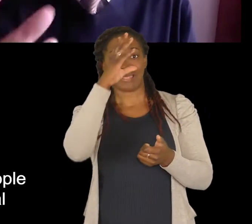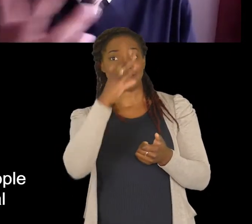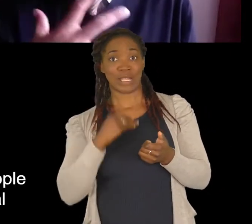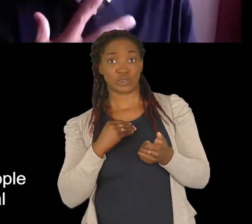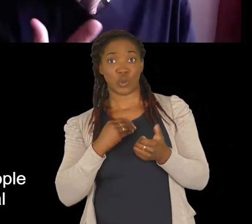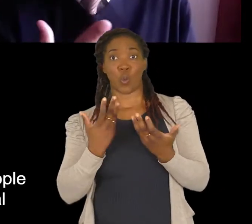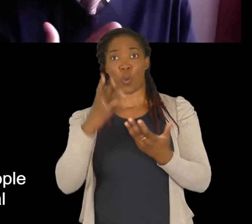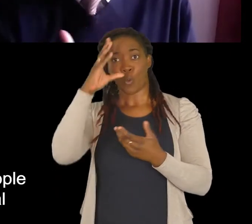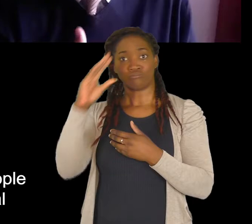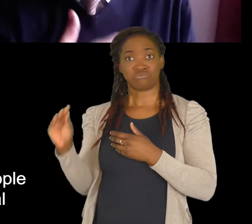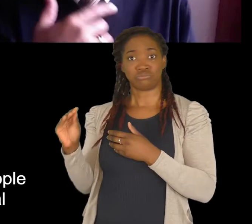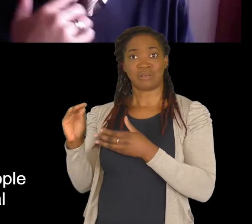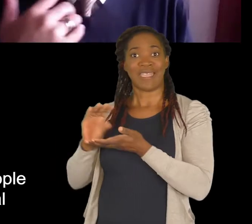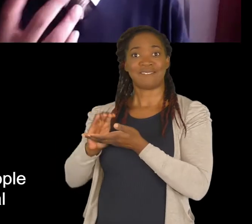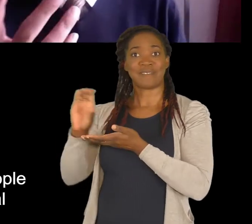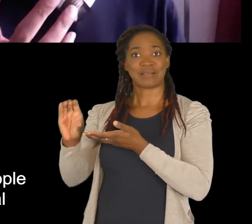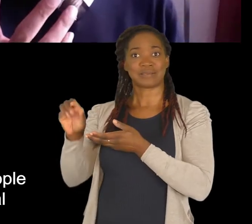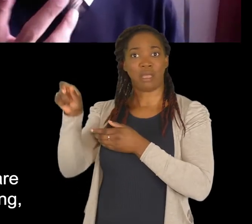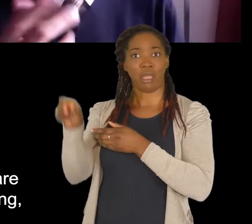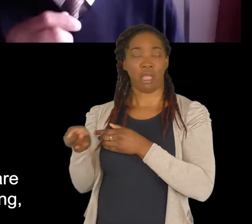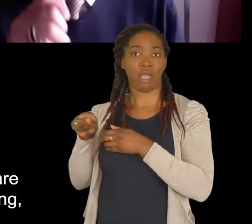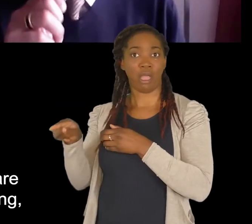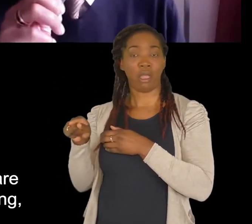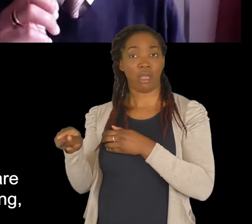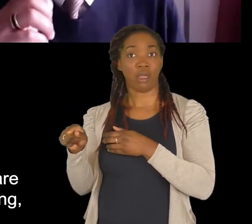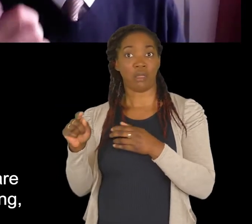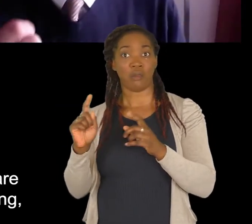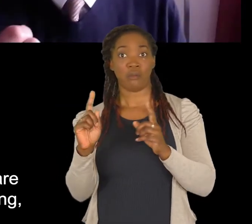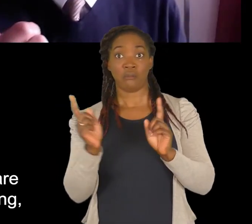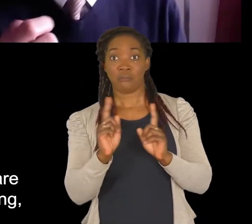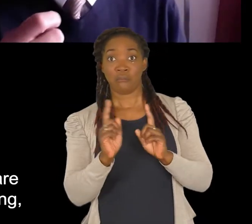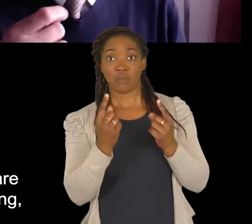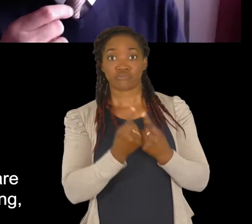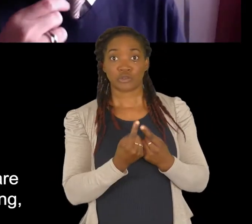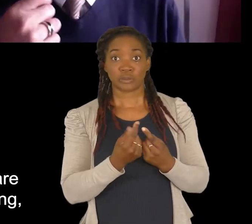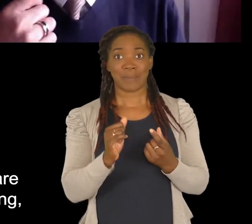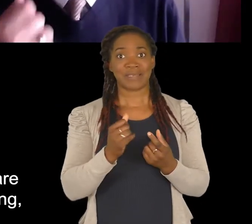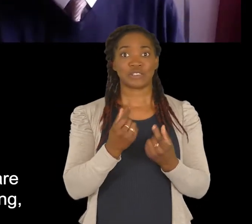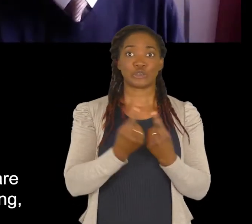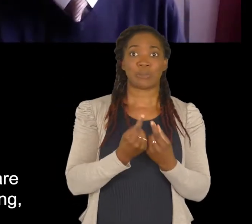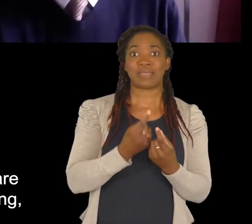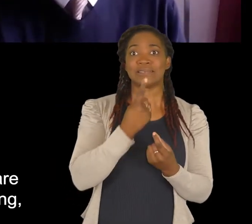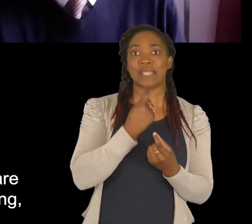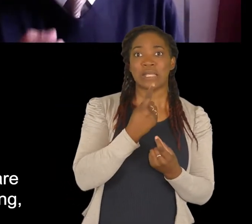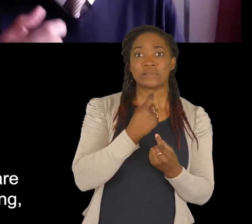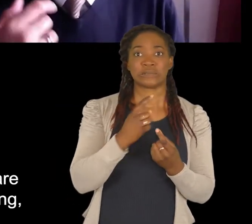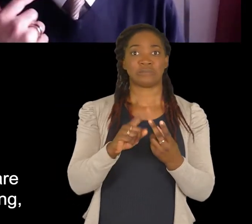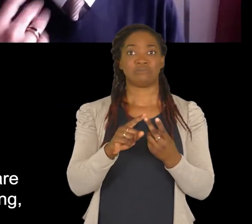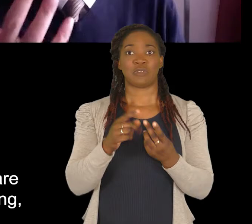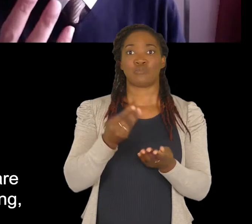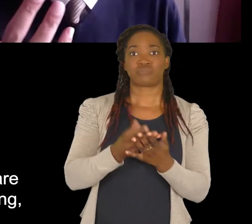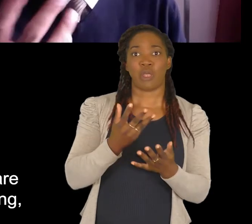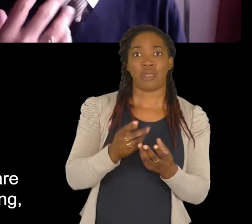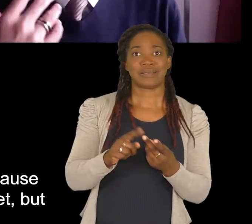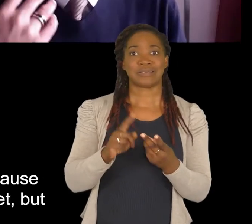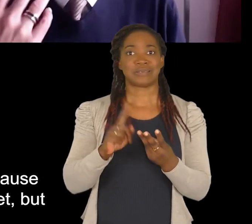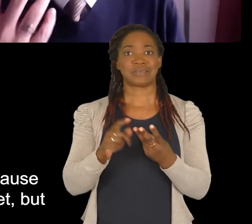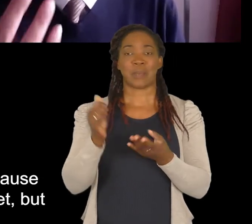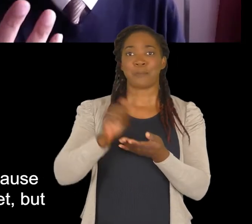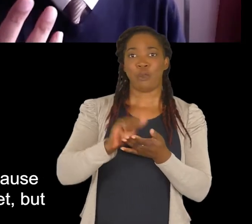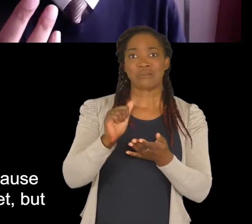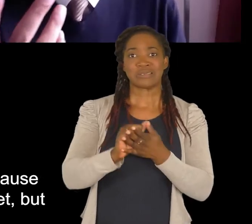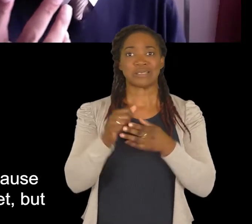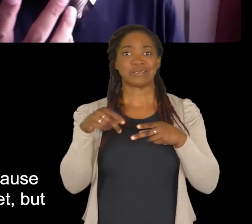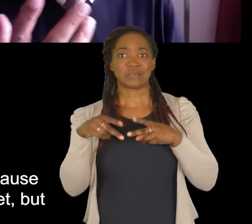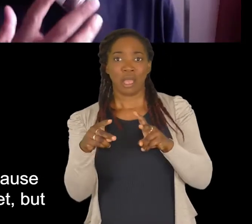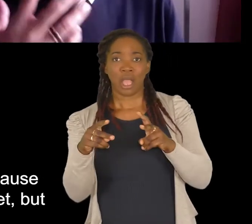people think about your products, you know, and it's critical to talk about whether it's something they're tasting, the price of something, the marketing, the look